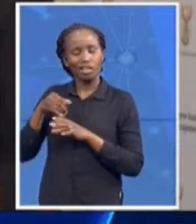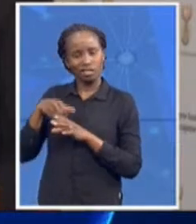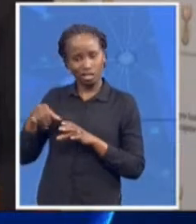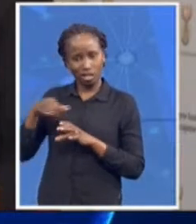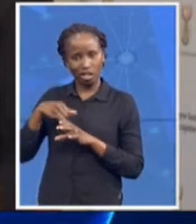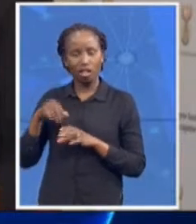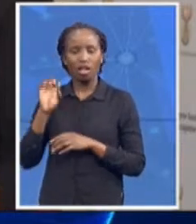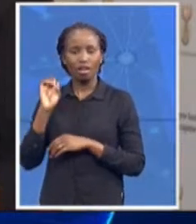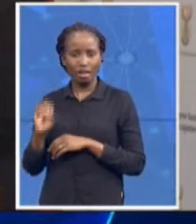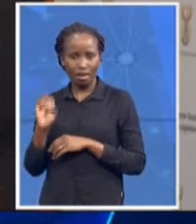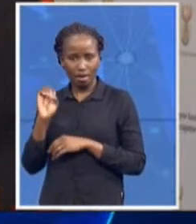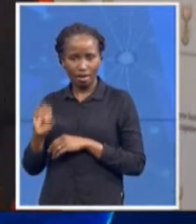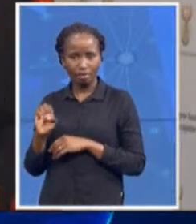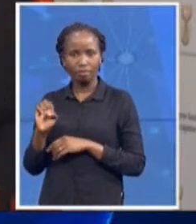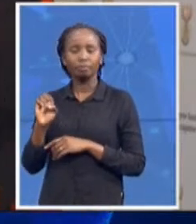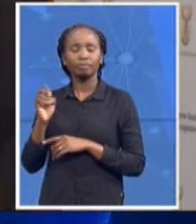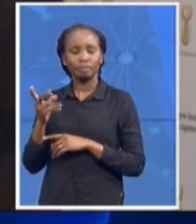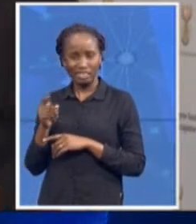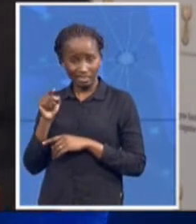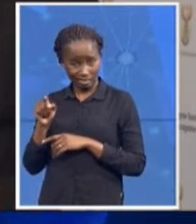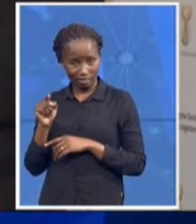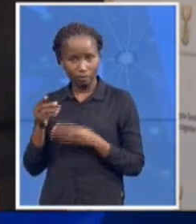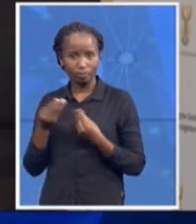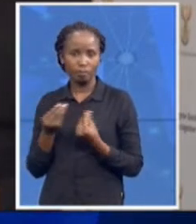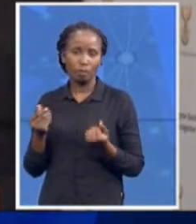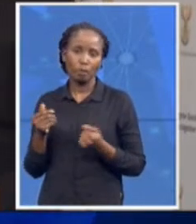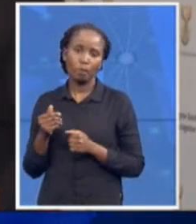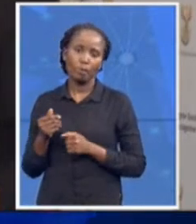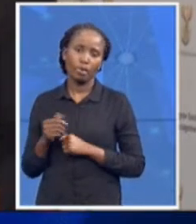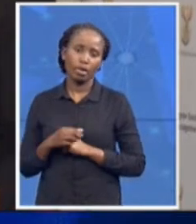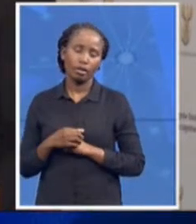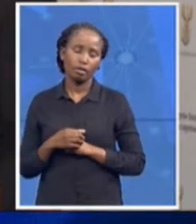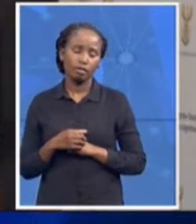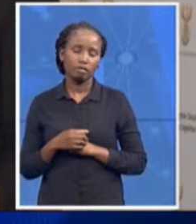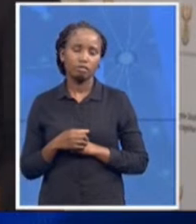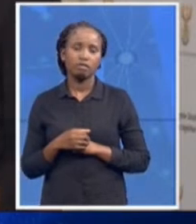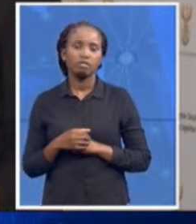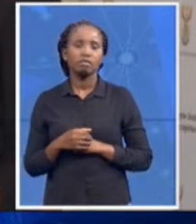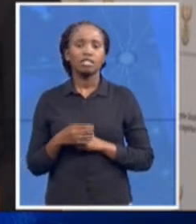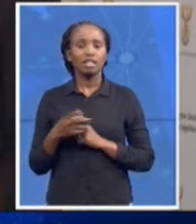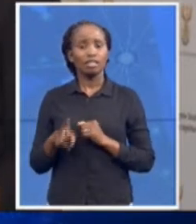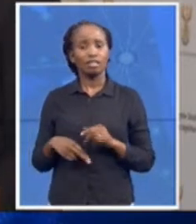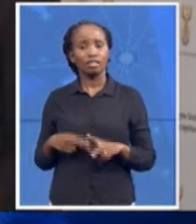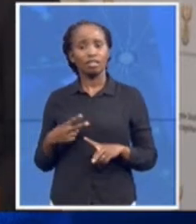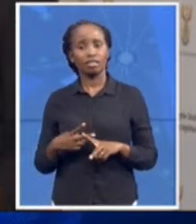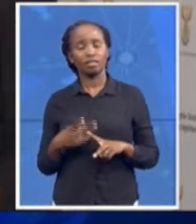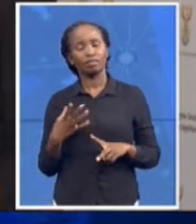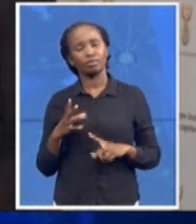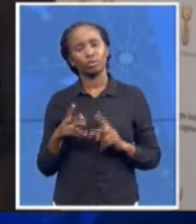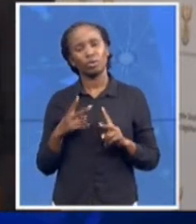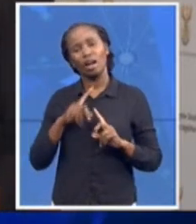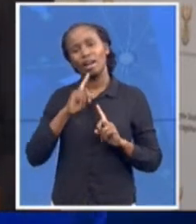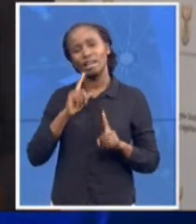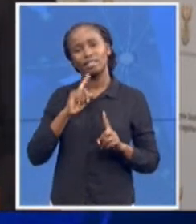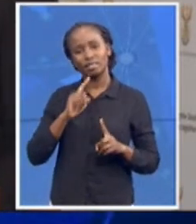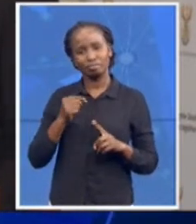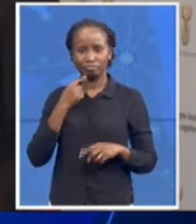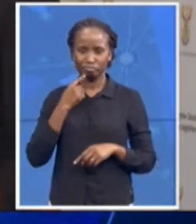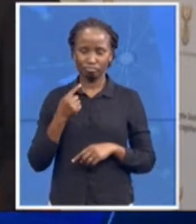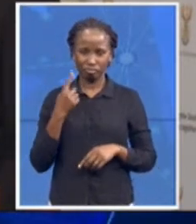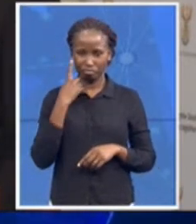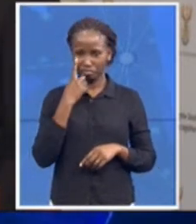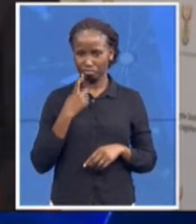with that. That also then answers the question whether we are going to be pursuing people through our criminal justice